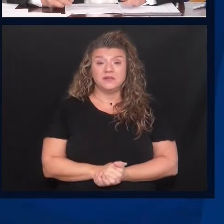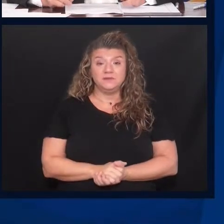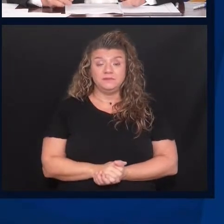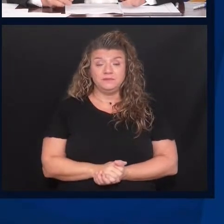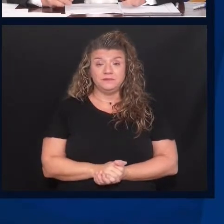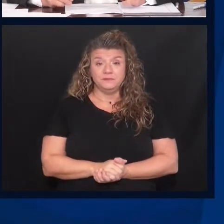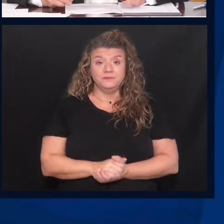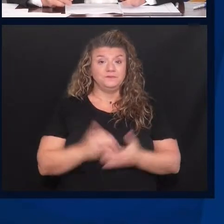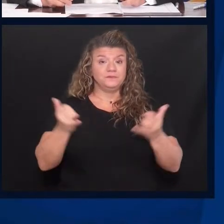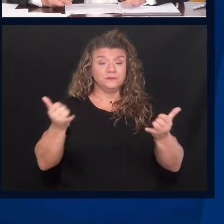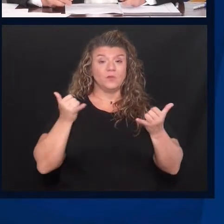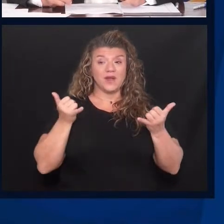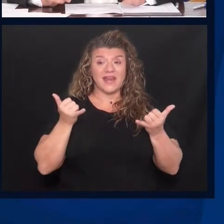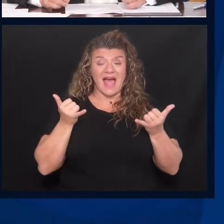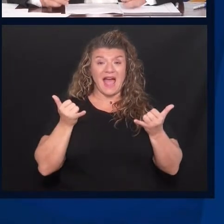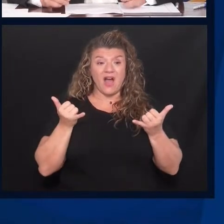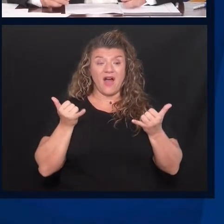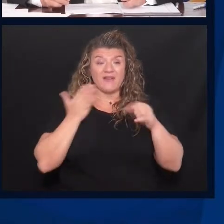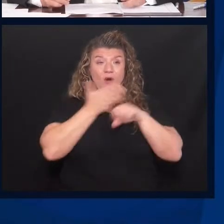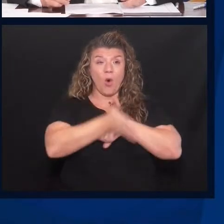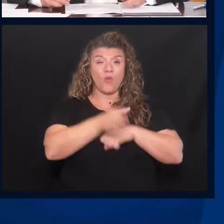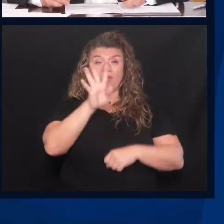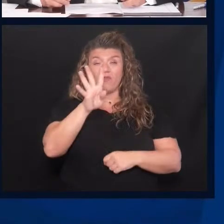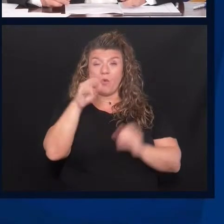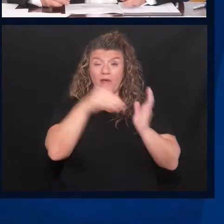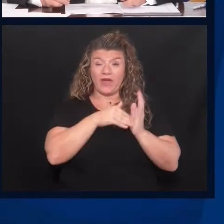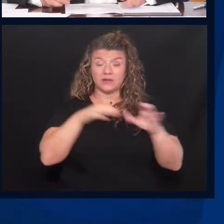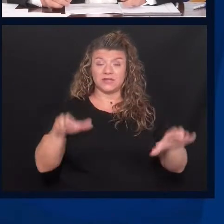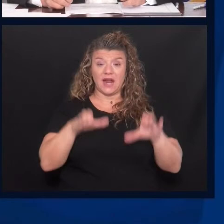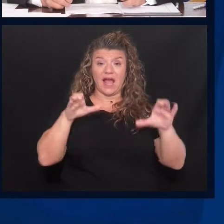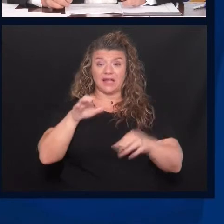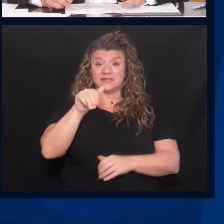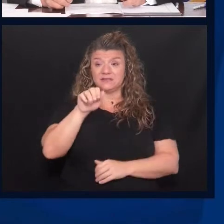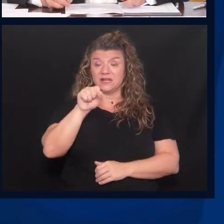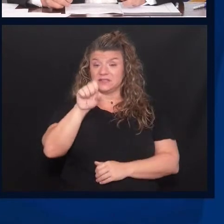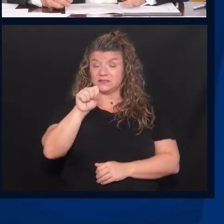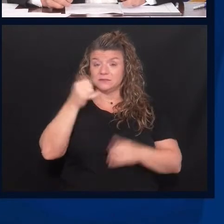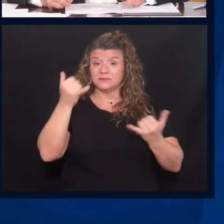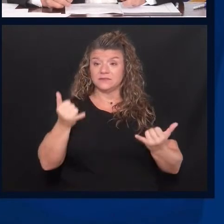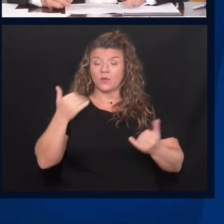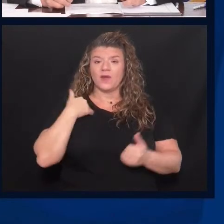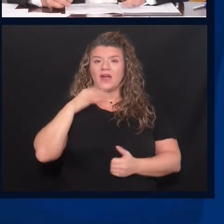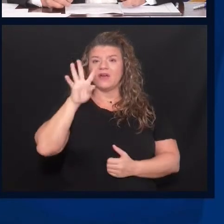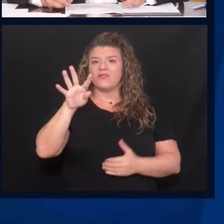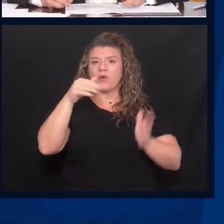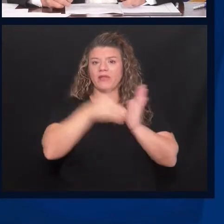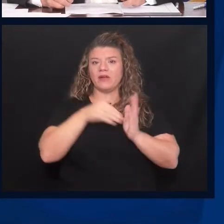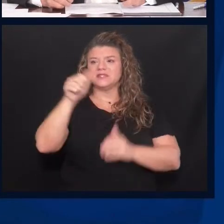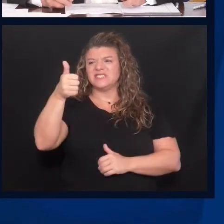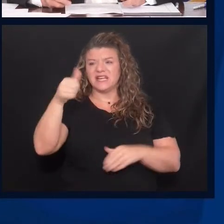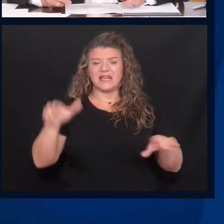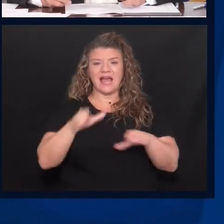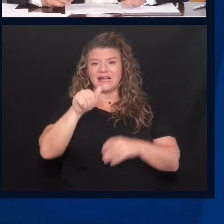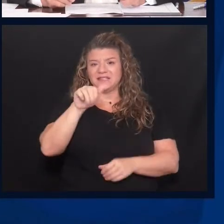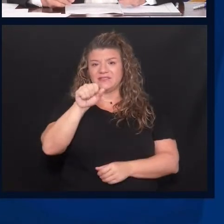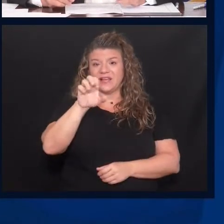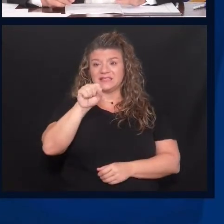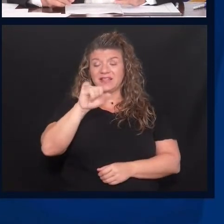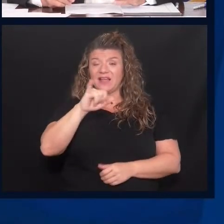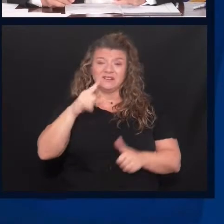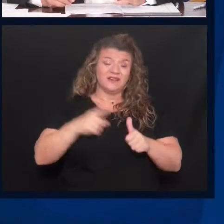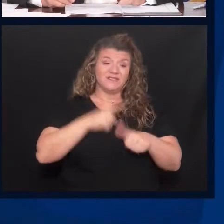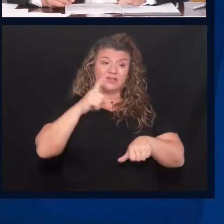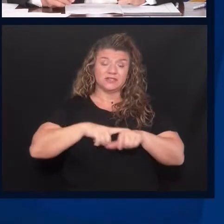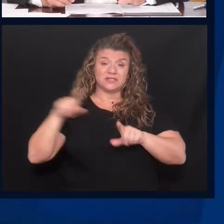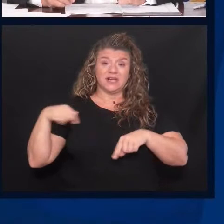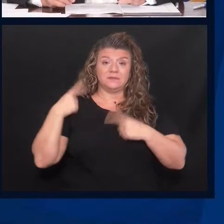have now in excess of 4,000 active cases. We have 4,010 active cases, the first time since